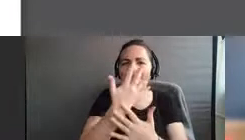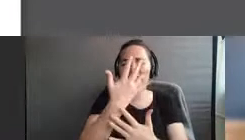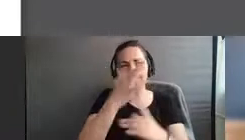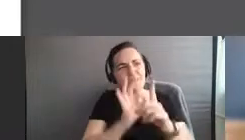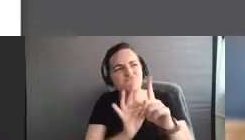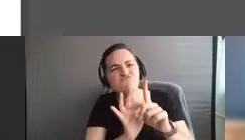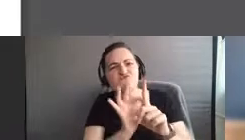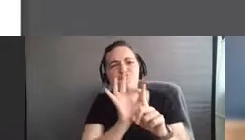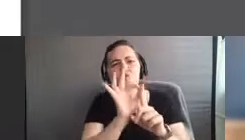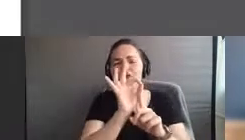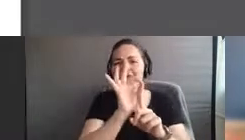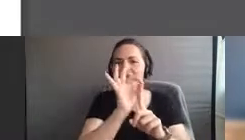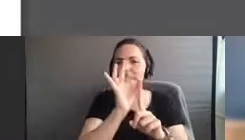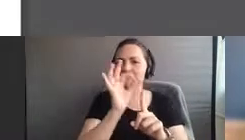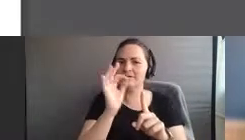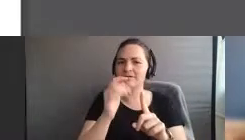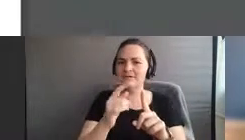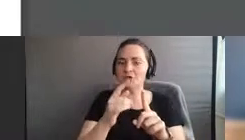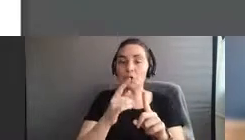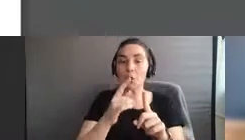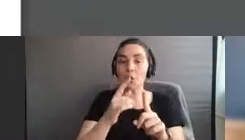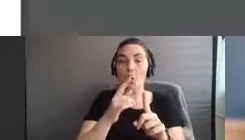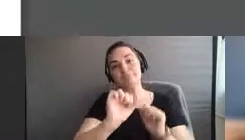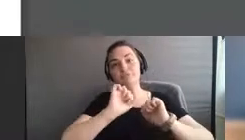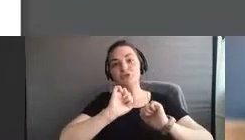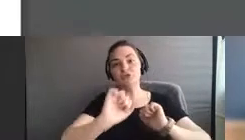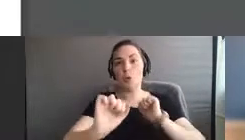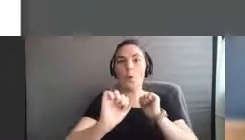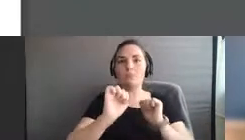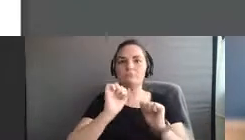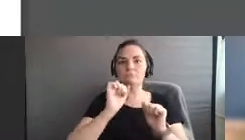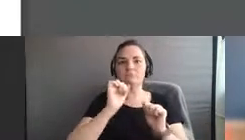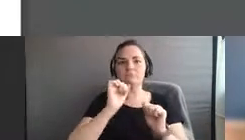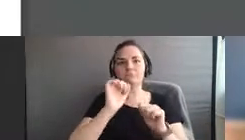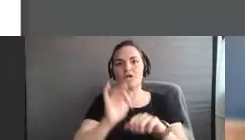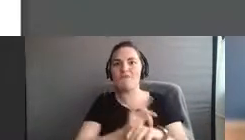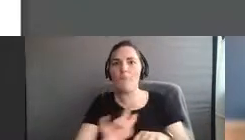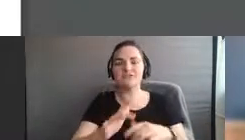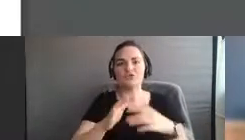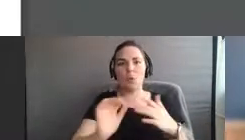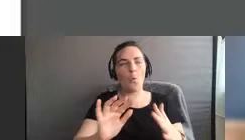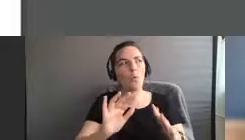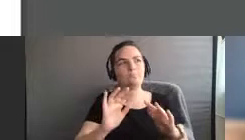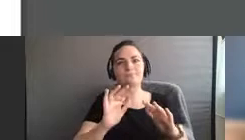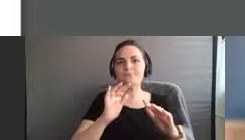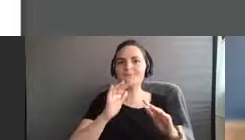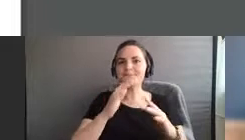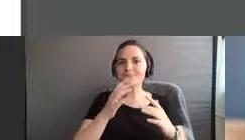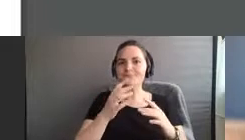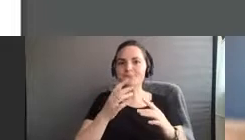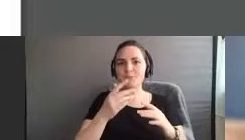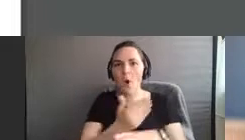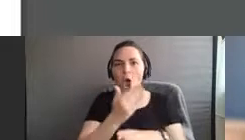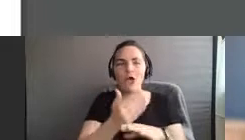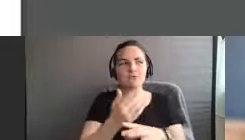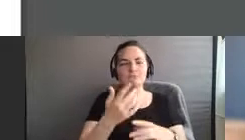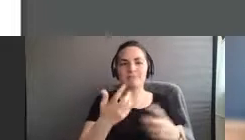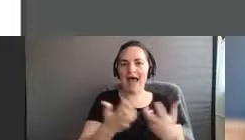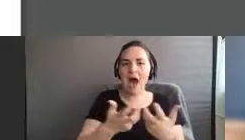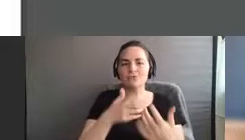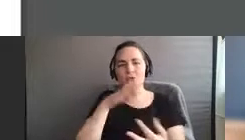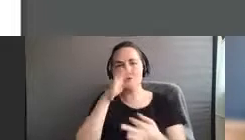understanding, improving your performance through feedback, discussion, questioning, working with one another, working with